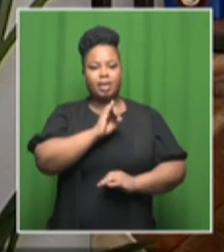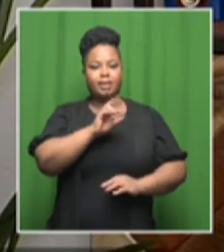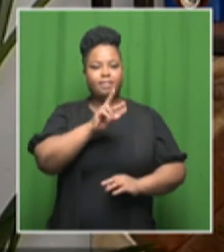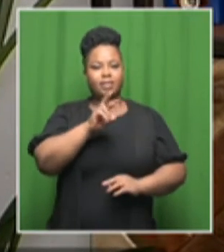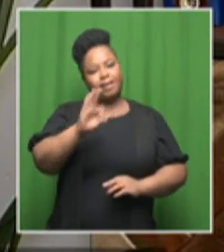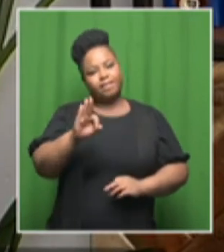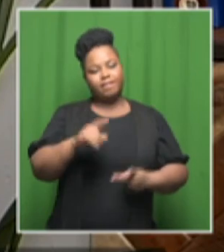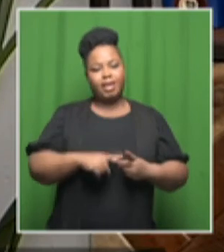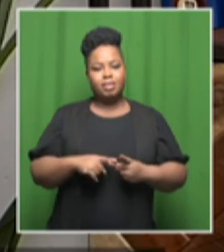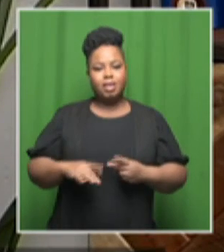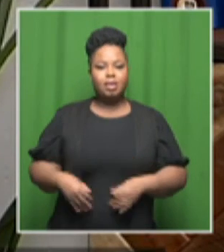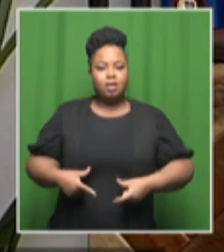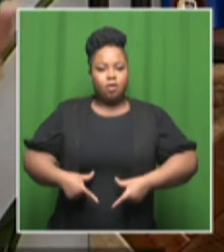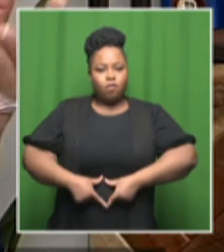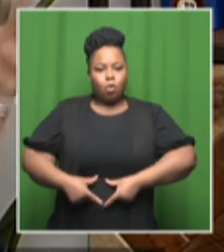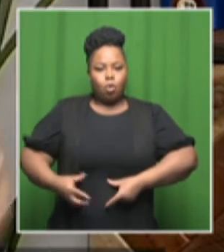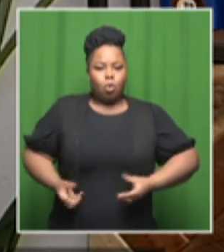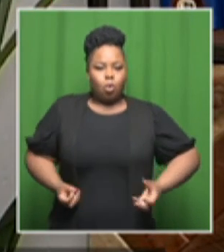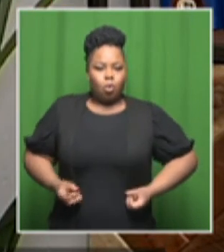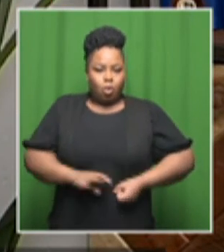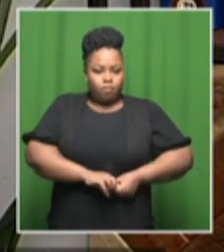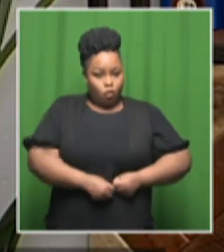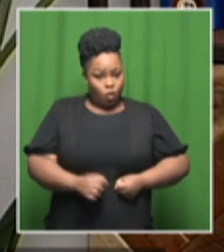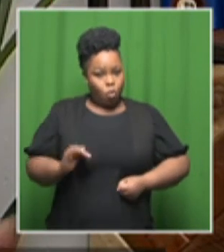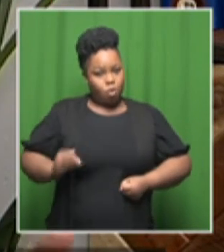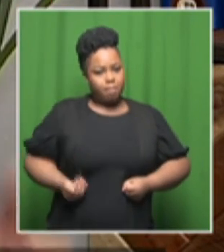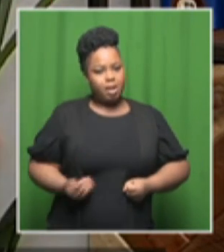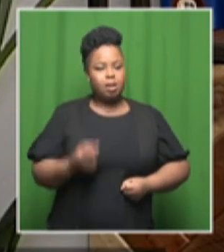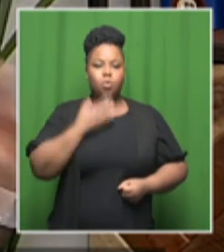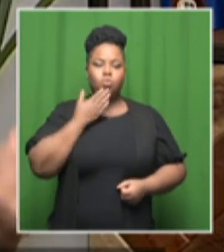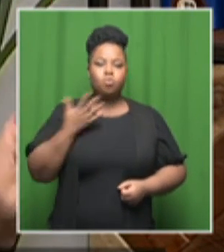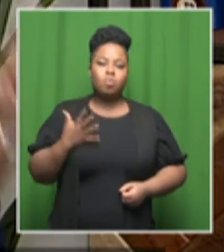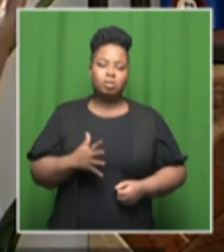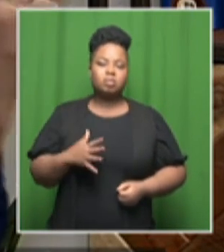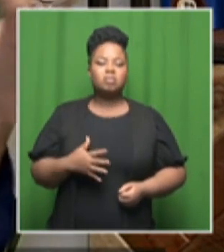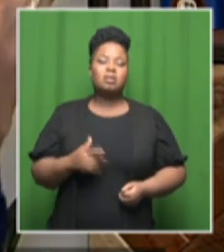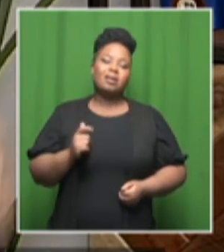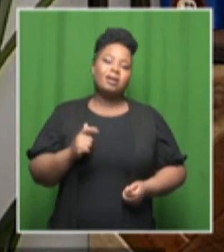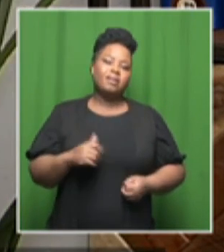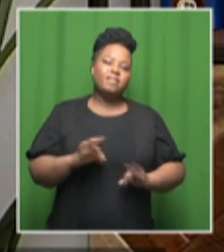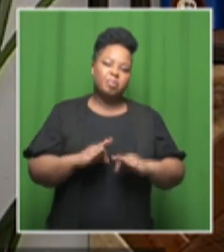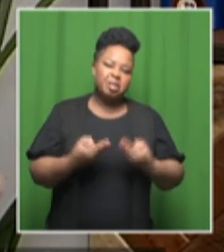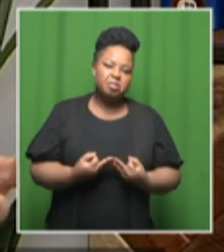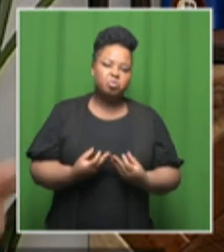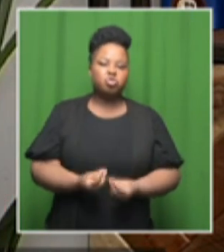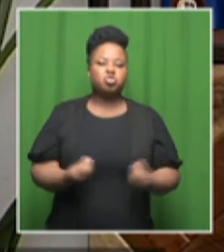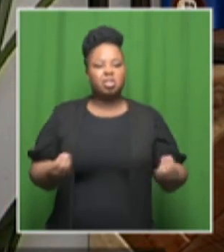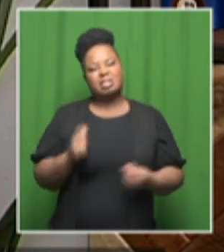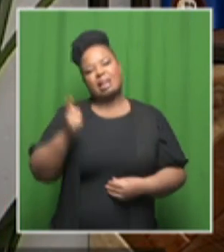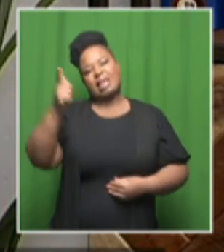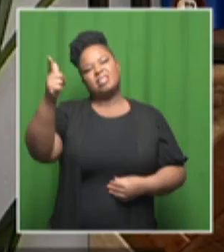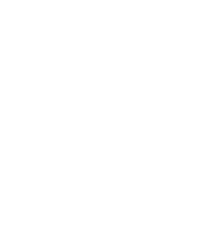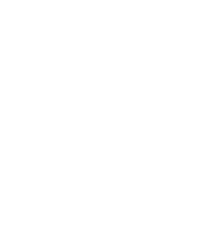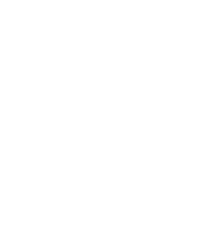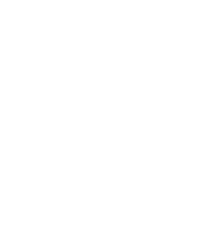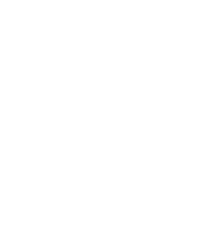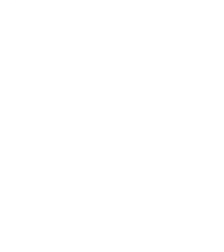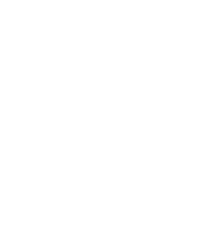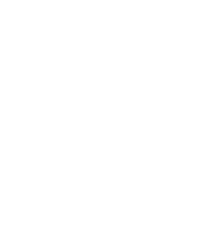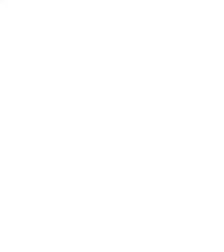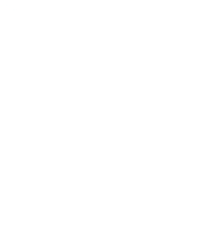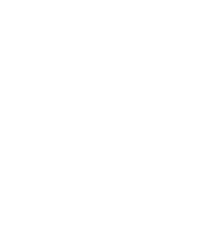course freezing of eggs for women who of course are looking to have children, have families, or doing it much later on in their lives.